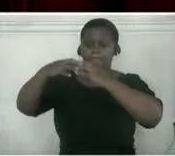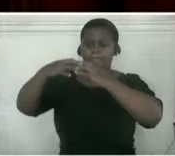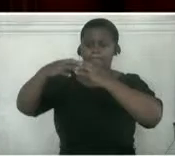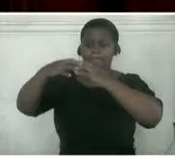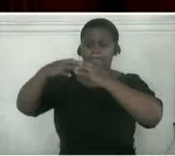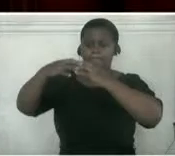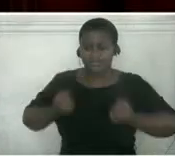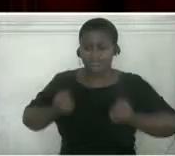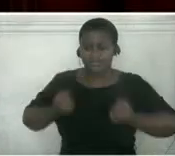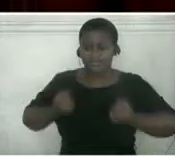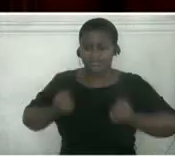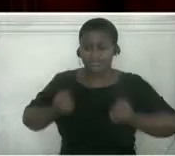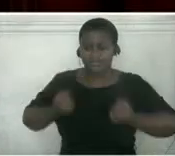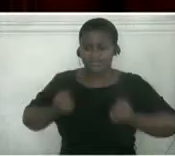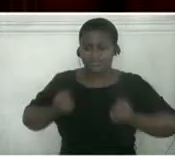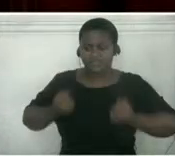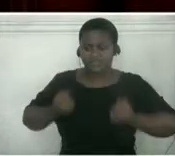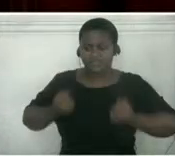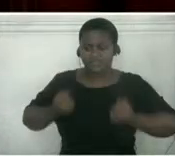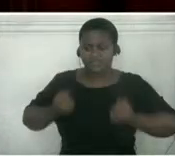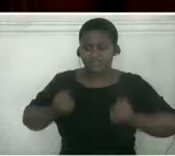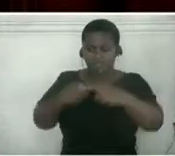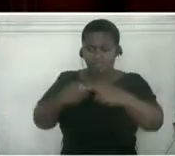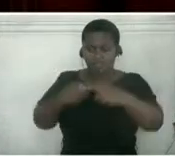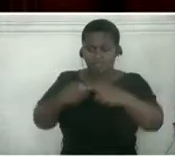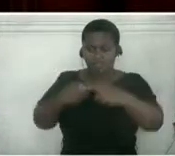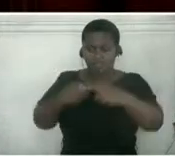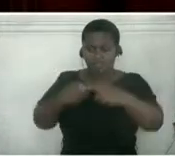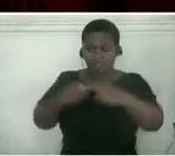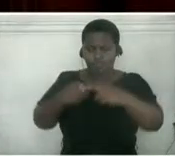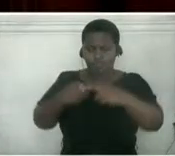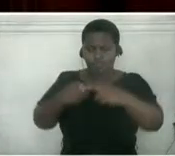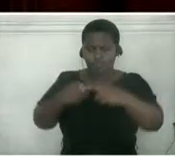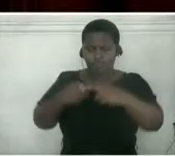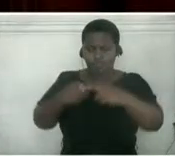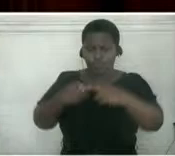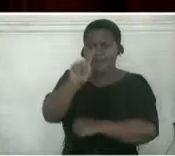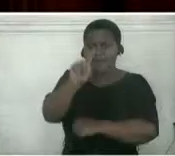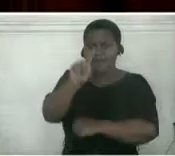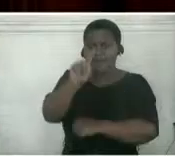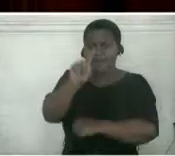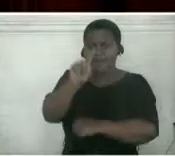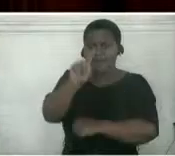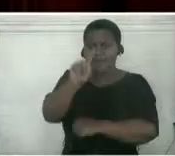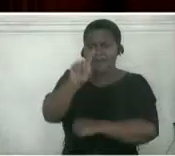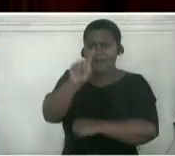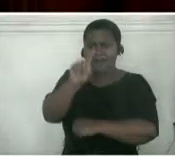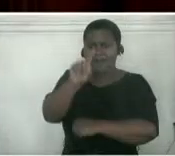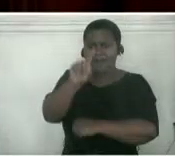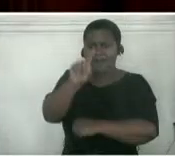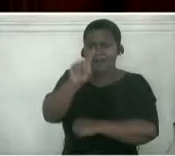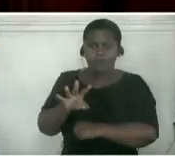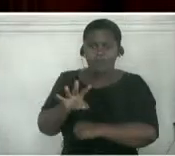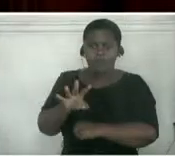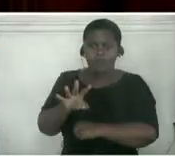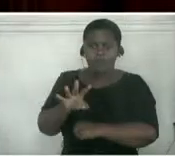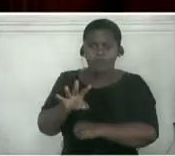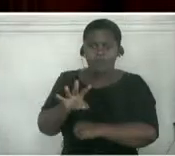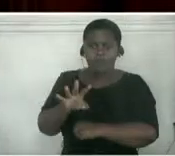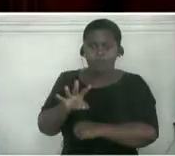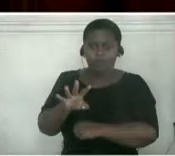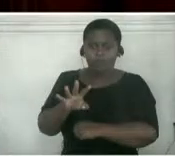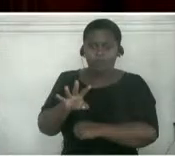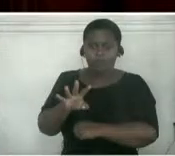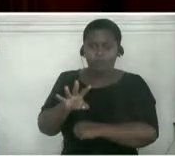as a measure to strengthen our Section 154 oversight role over